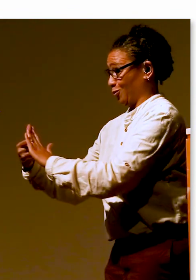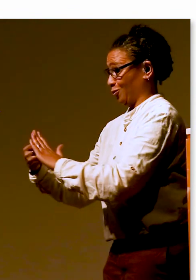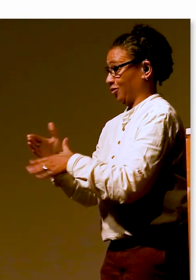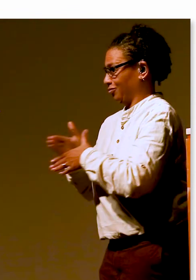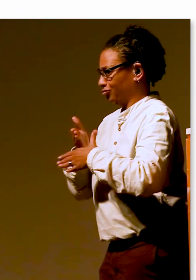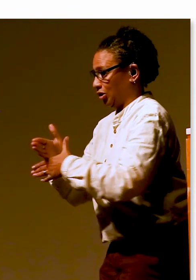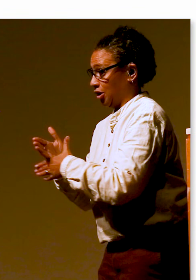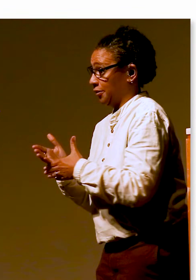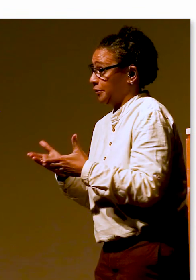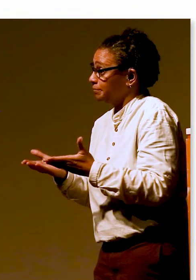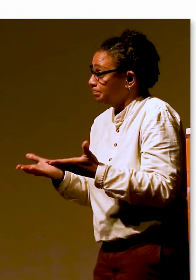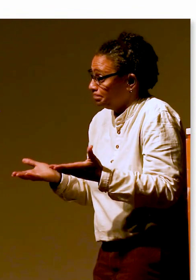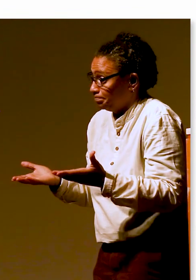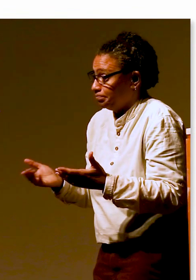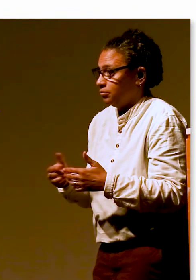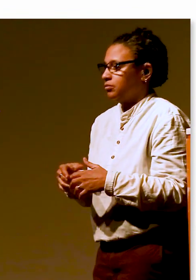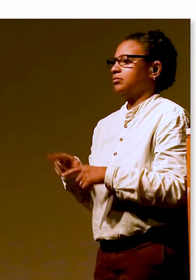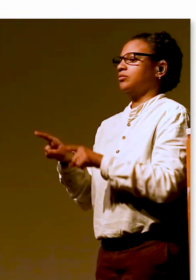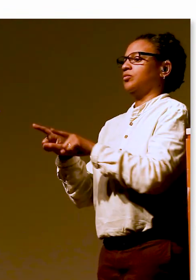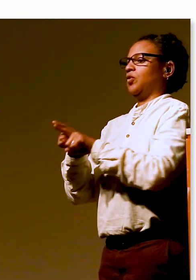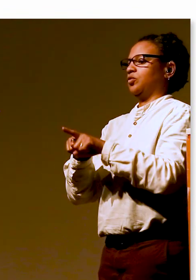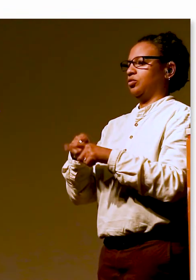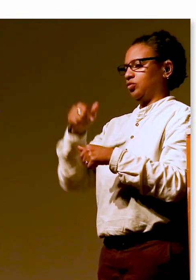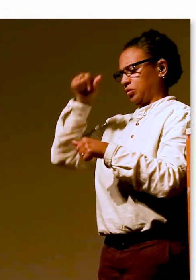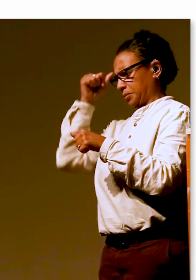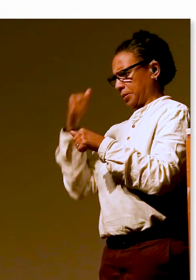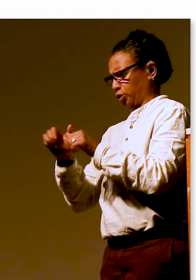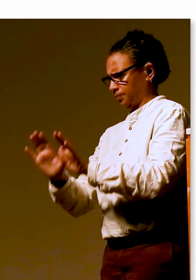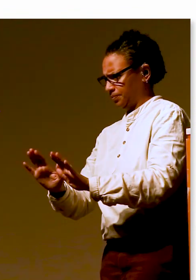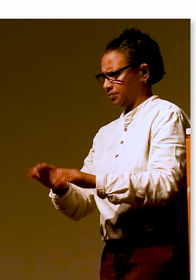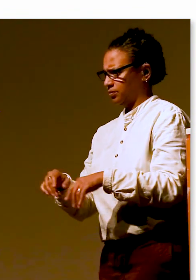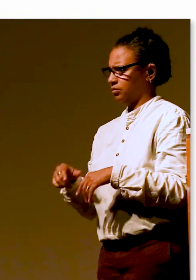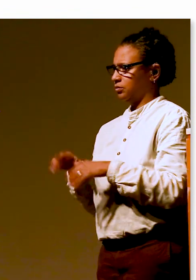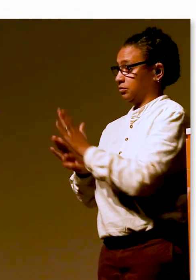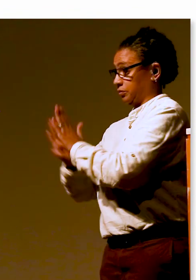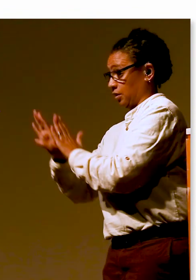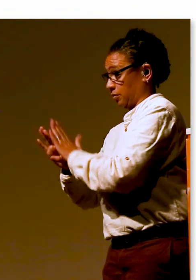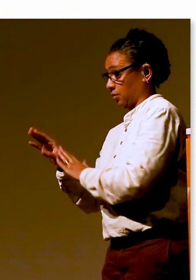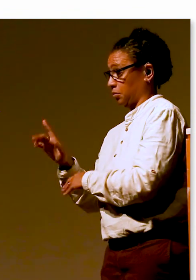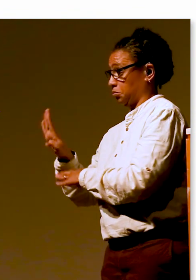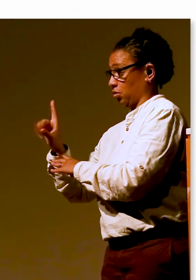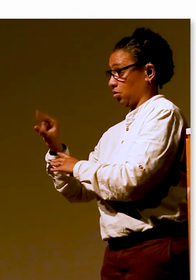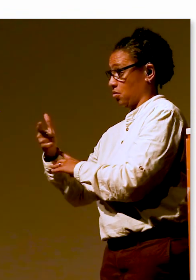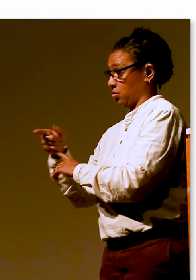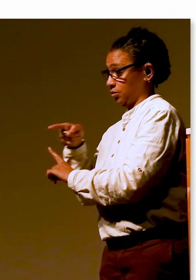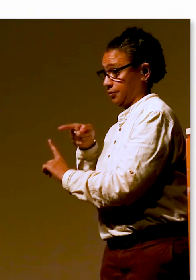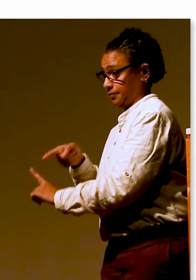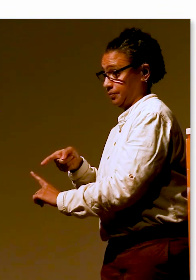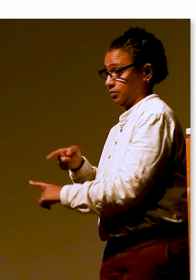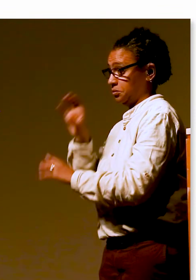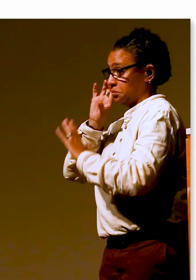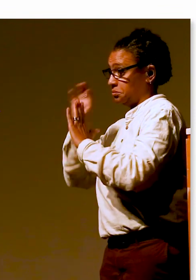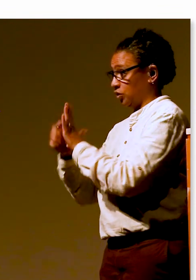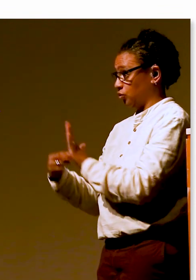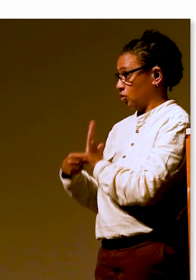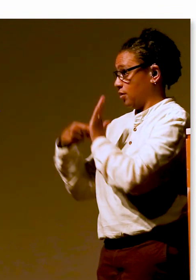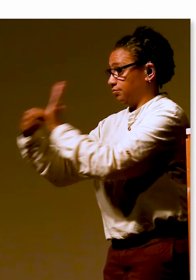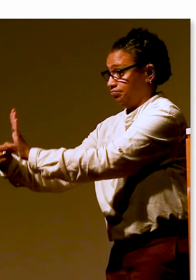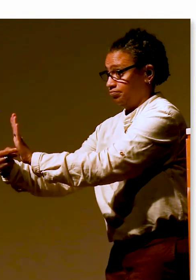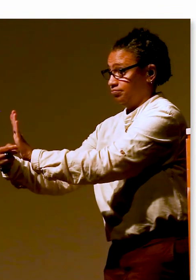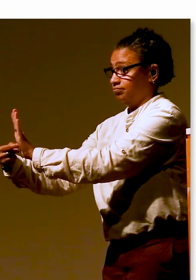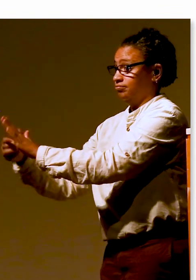she Hannah wrote from a very truthful space about observations that Hannah was making, and there was such intense blowback. And